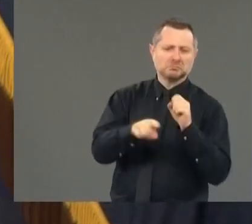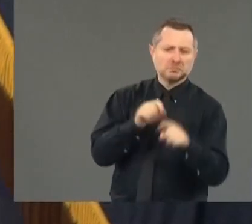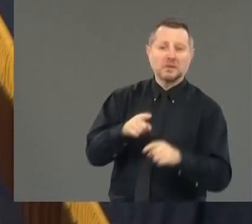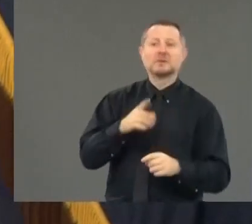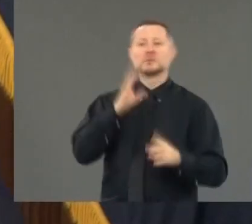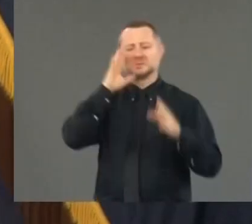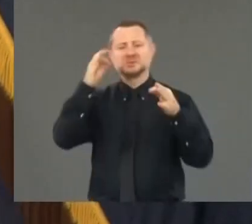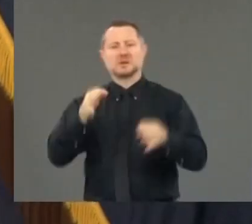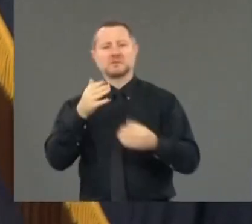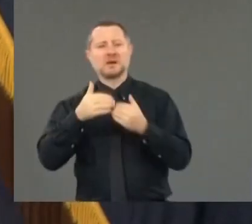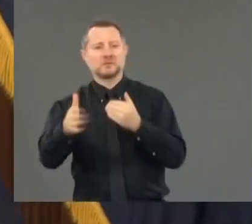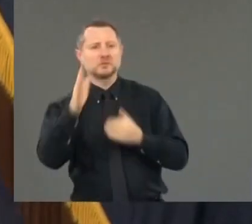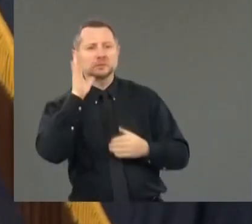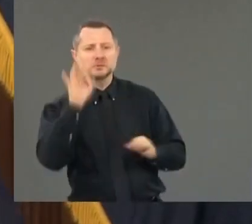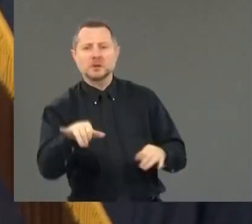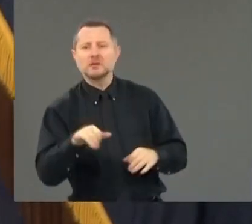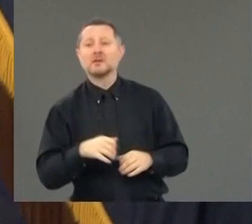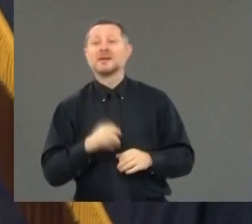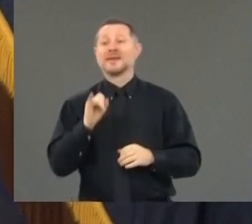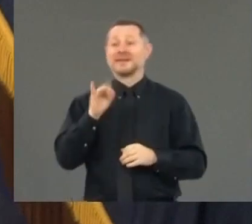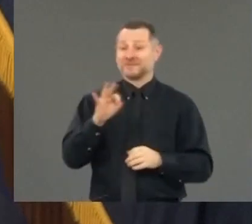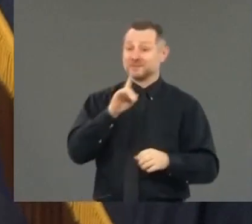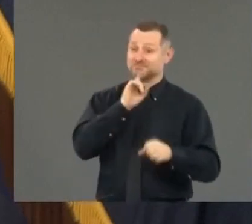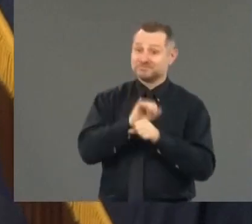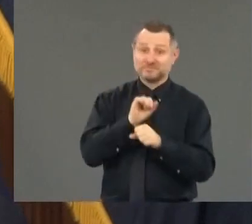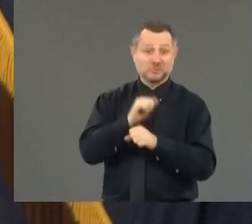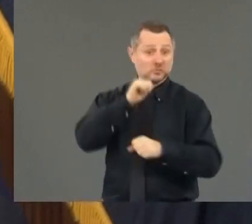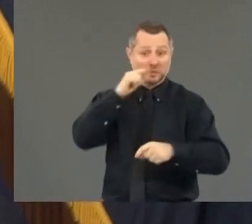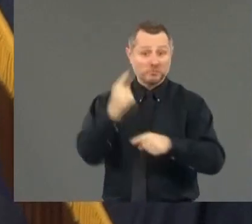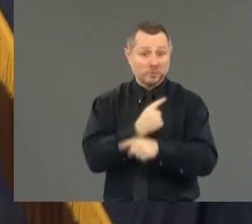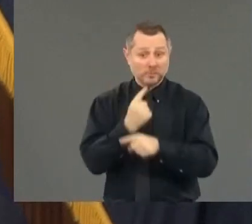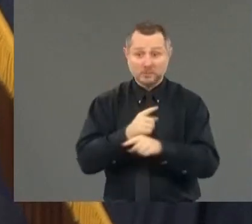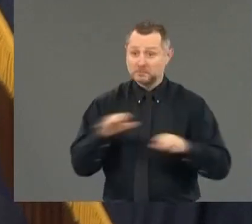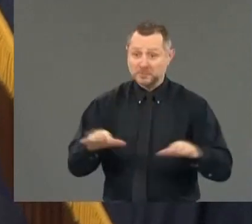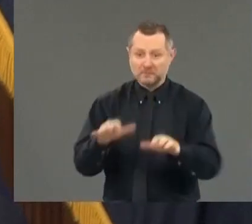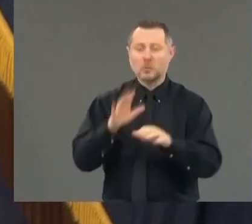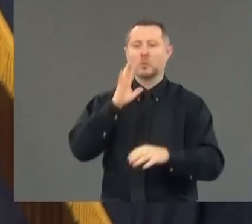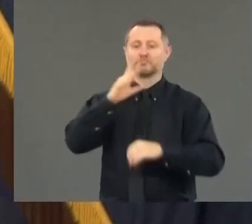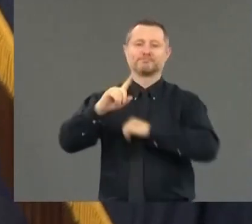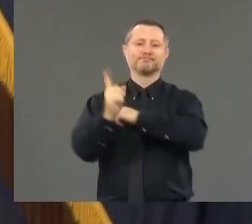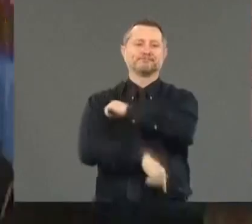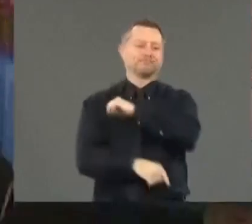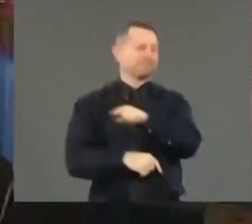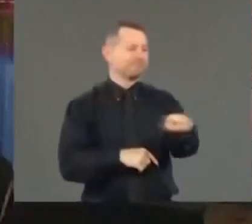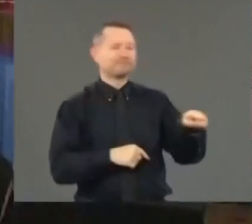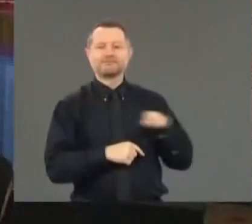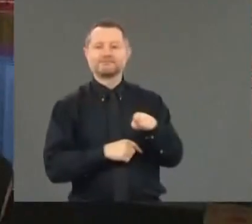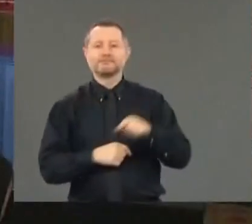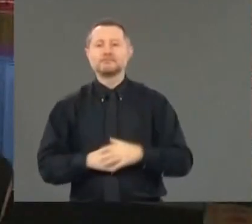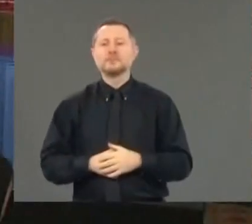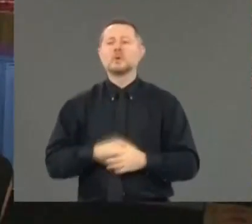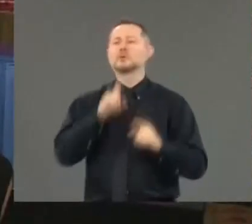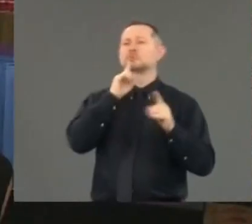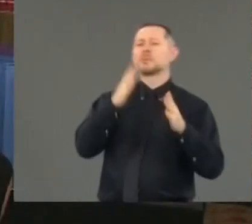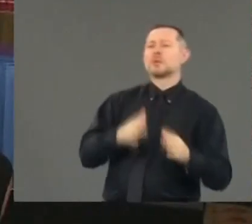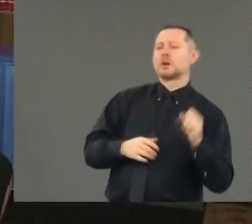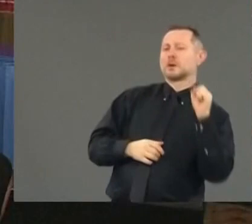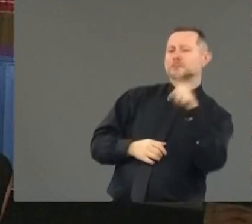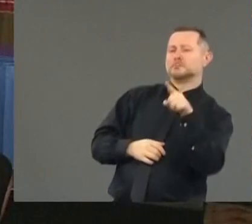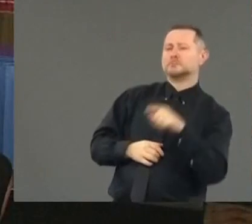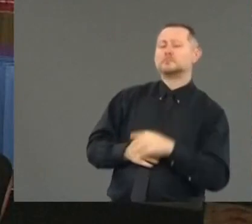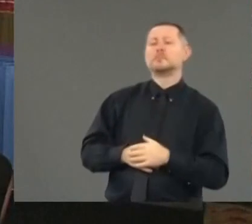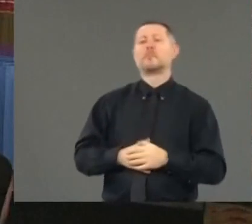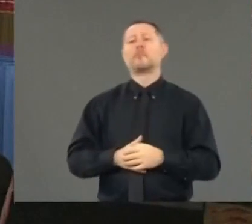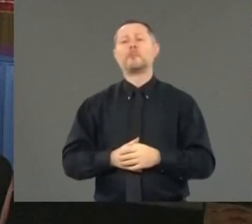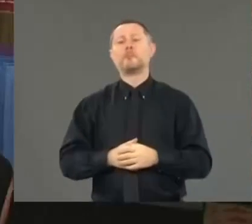decisions. But if there was improper behavior, there will be consequences, period. Period. You know, people